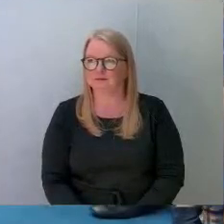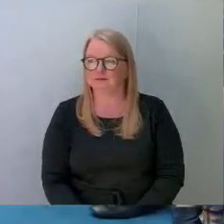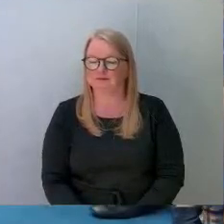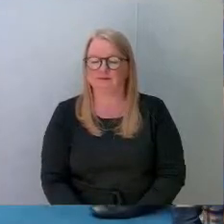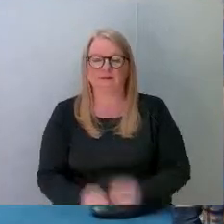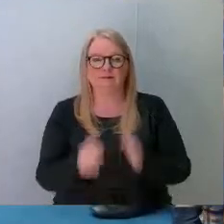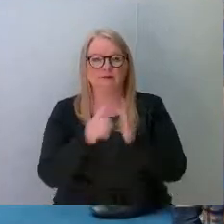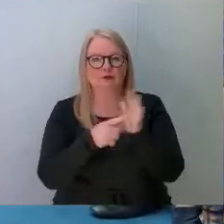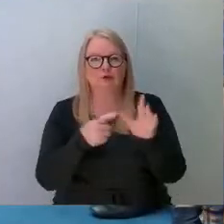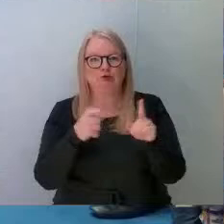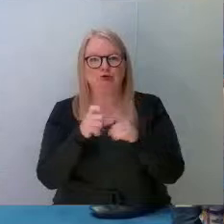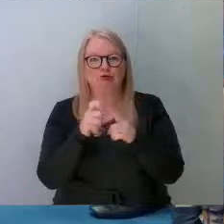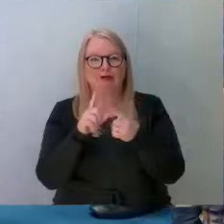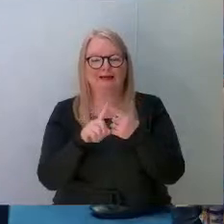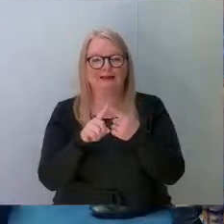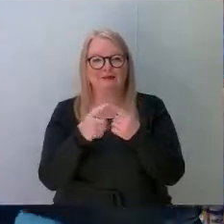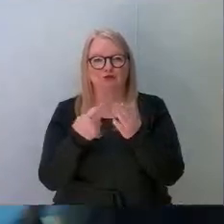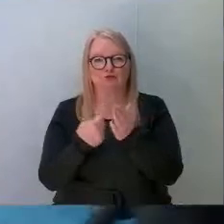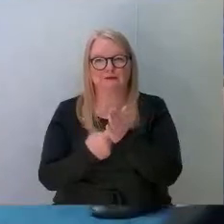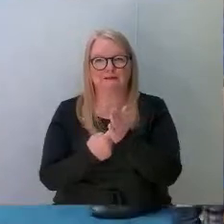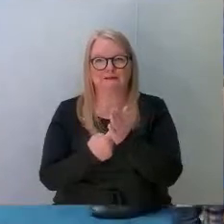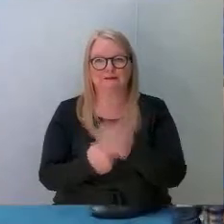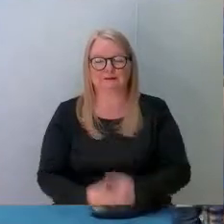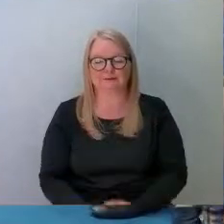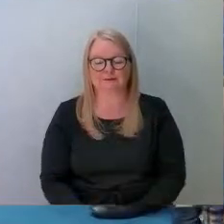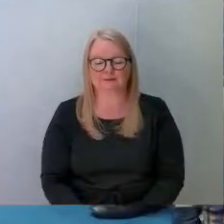Jade Reed.